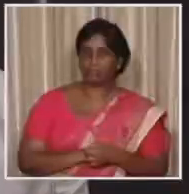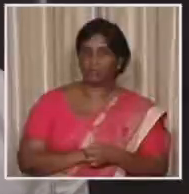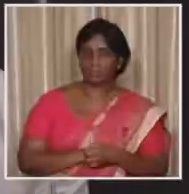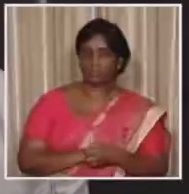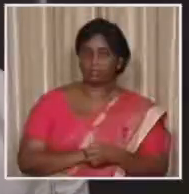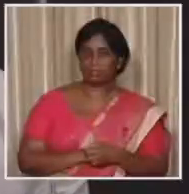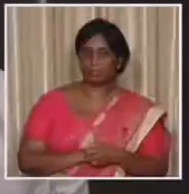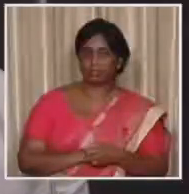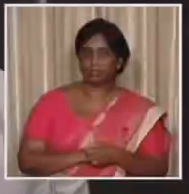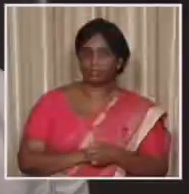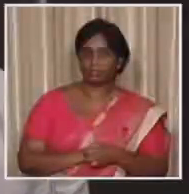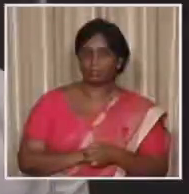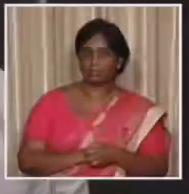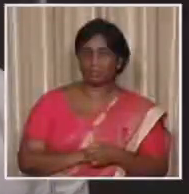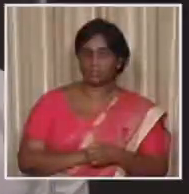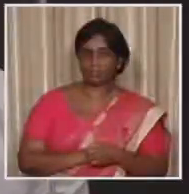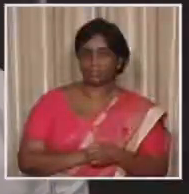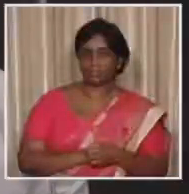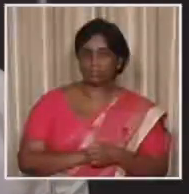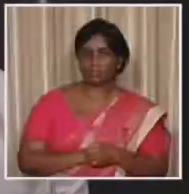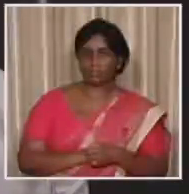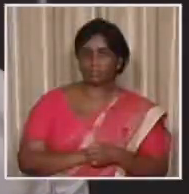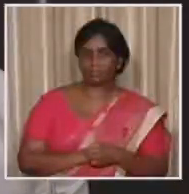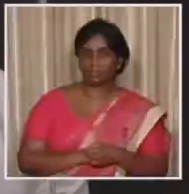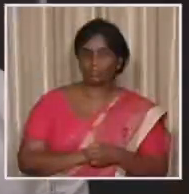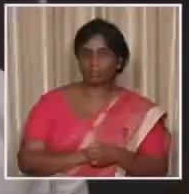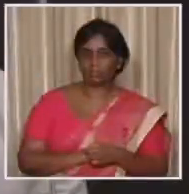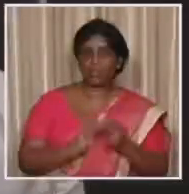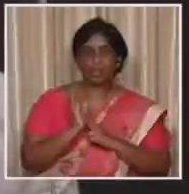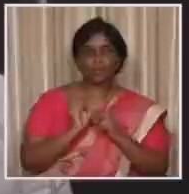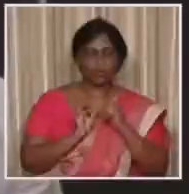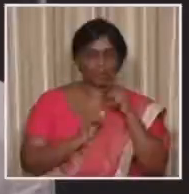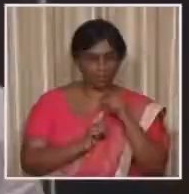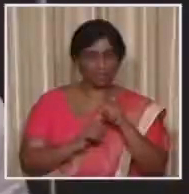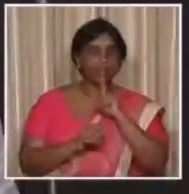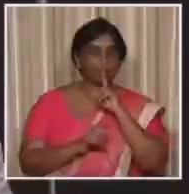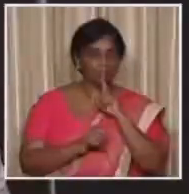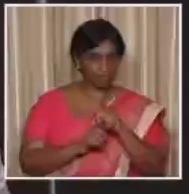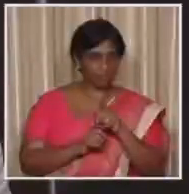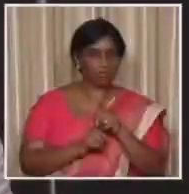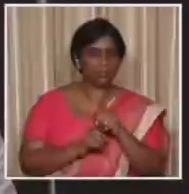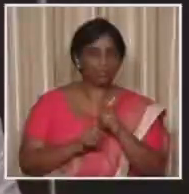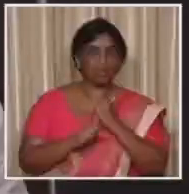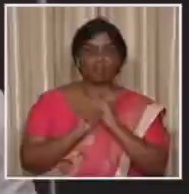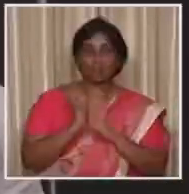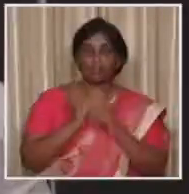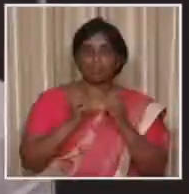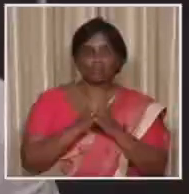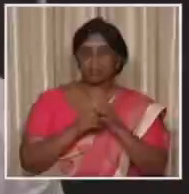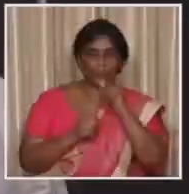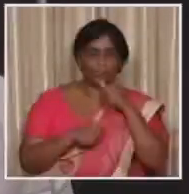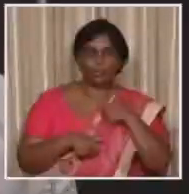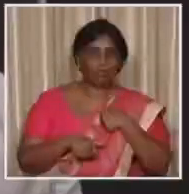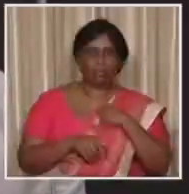Right. So we will look it into that. And also, me apne Nalin Bandar me tuma kiye po goal titans ke sambandhe mata